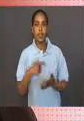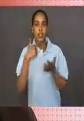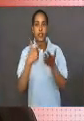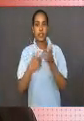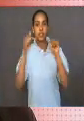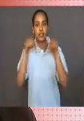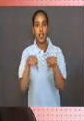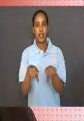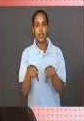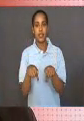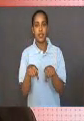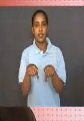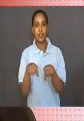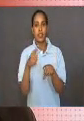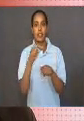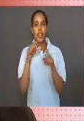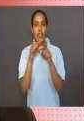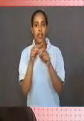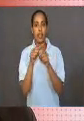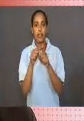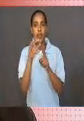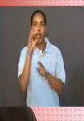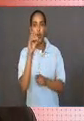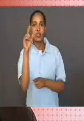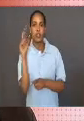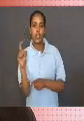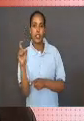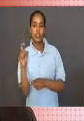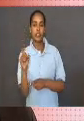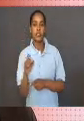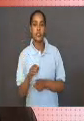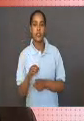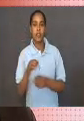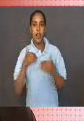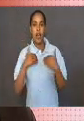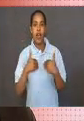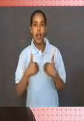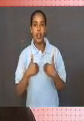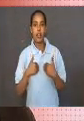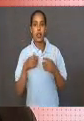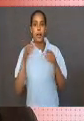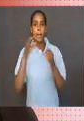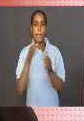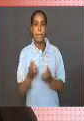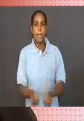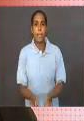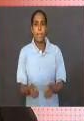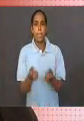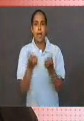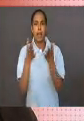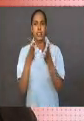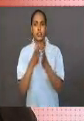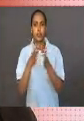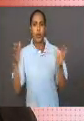These days, the term oxidation has a much